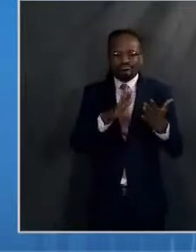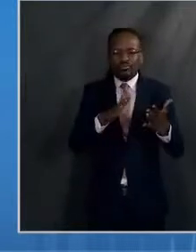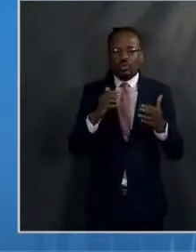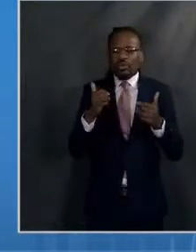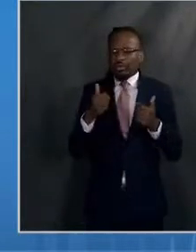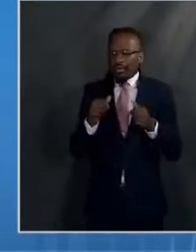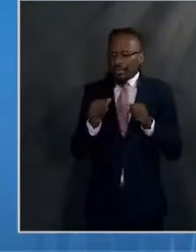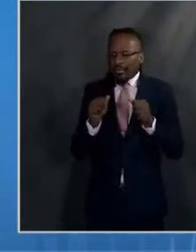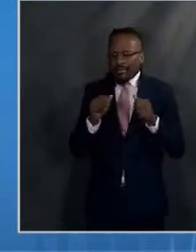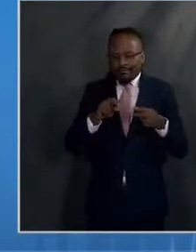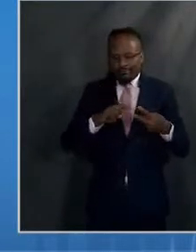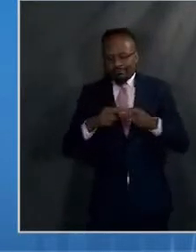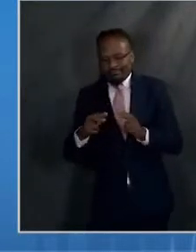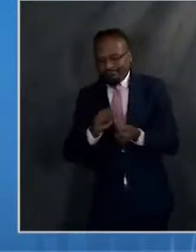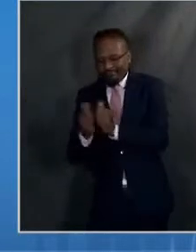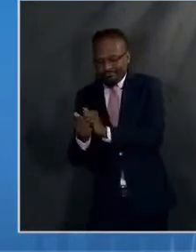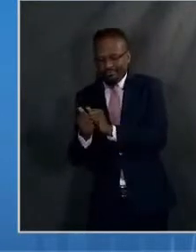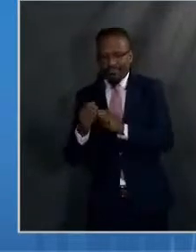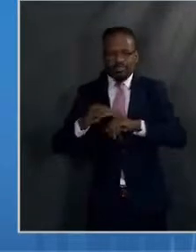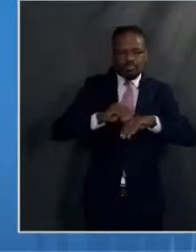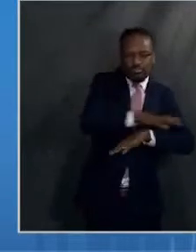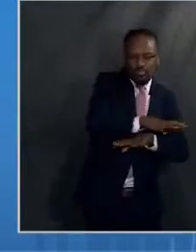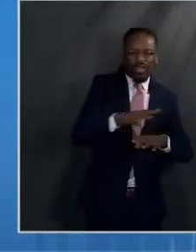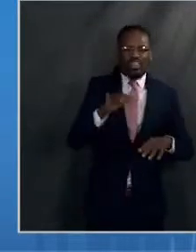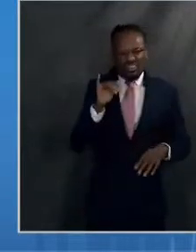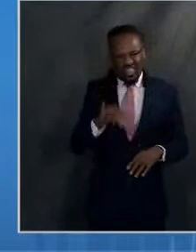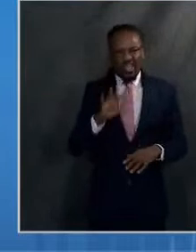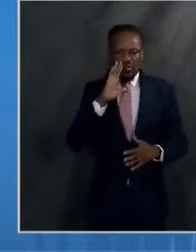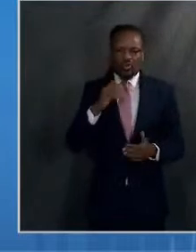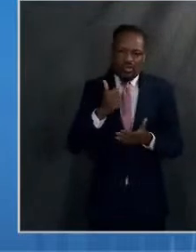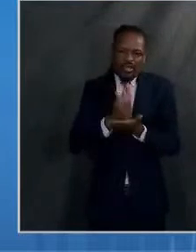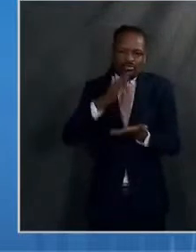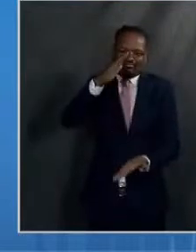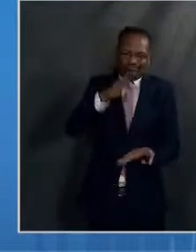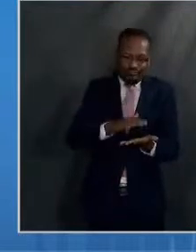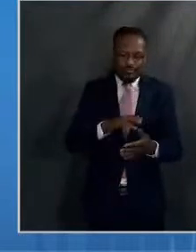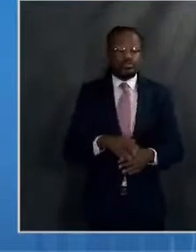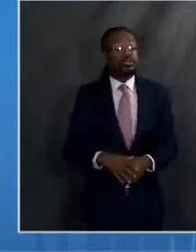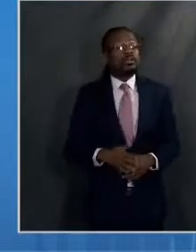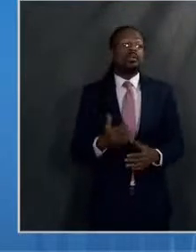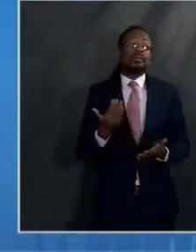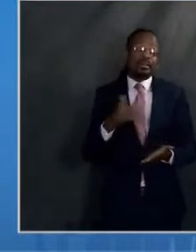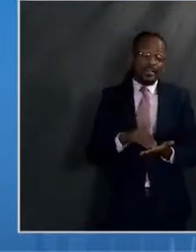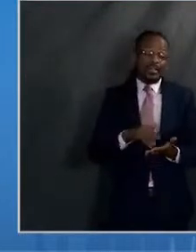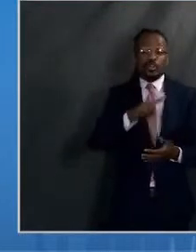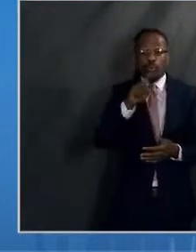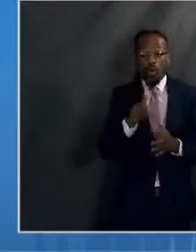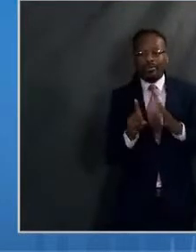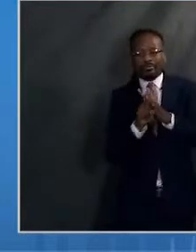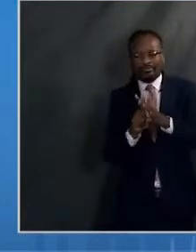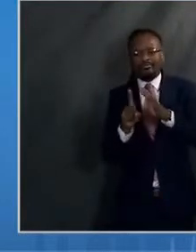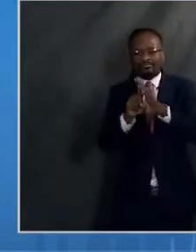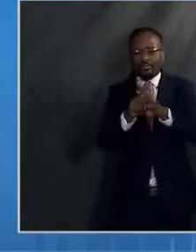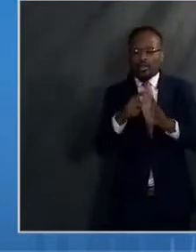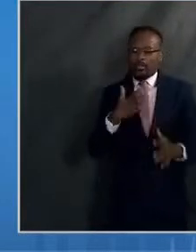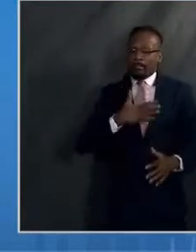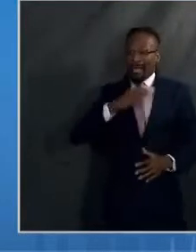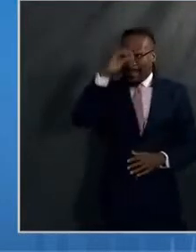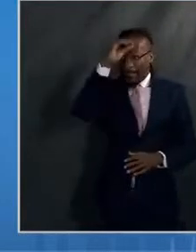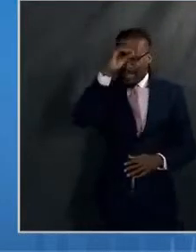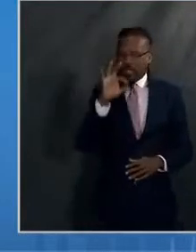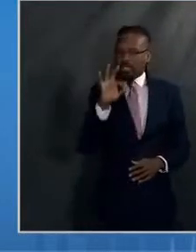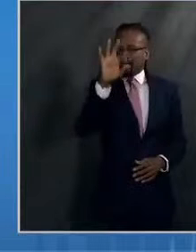particular mutants. Now, the question keeps coming up, and I'll give you my opinion of this, which I believe will be in